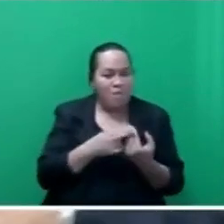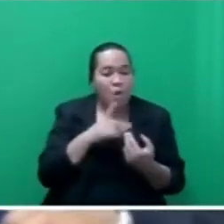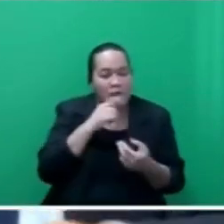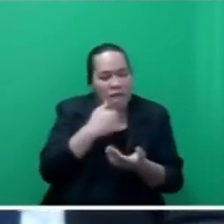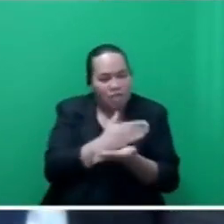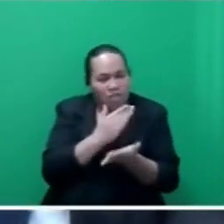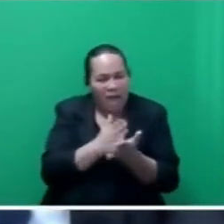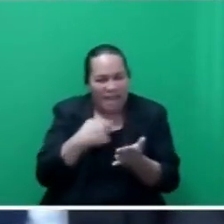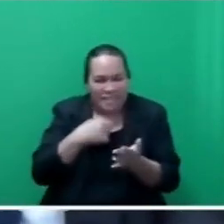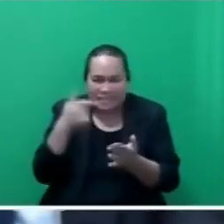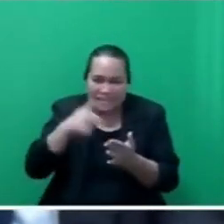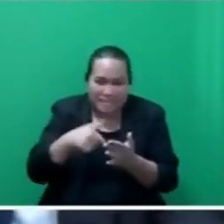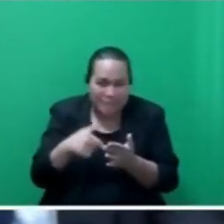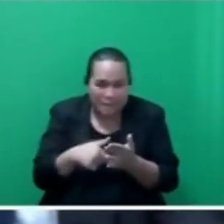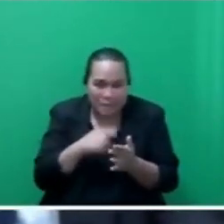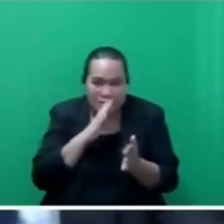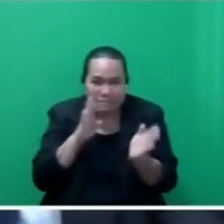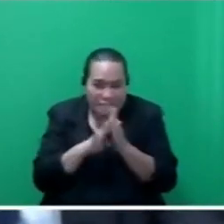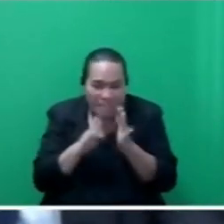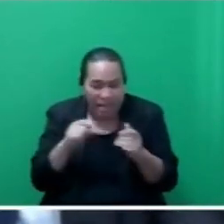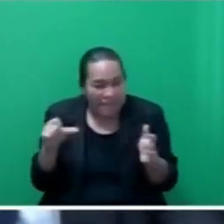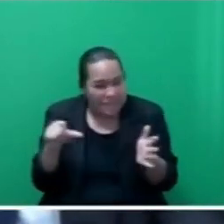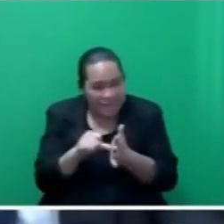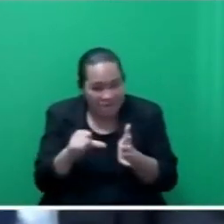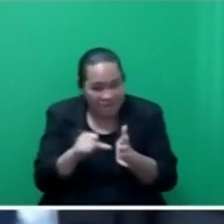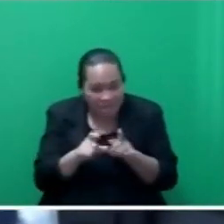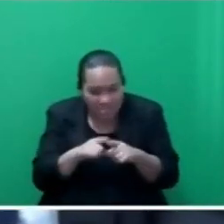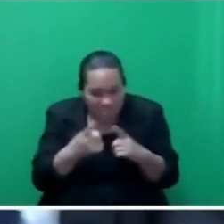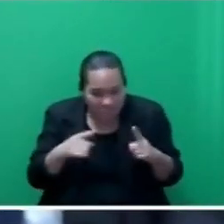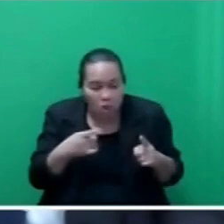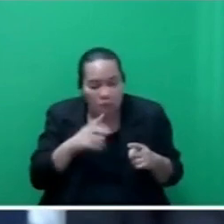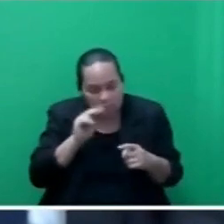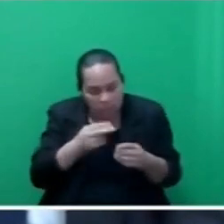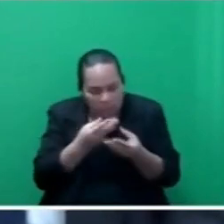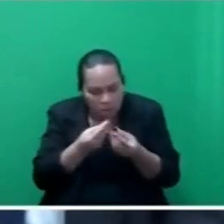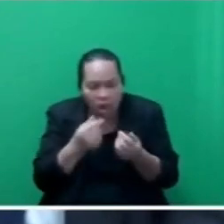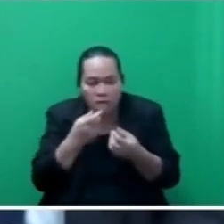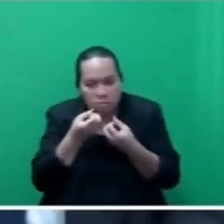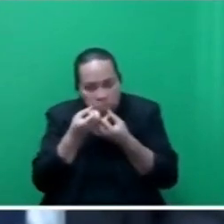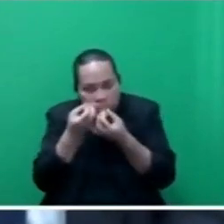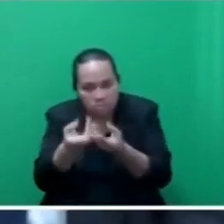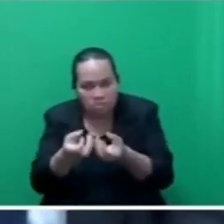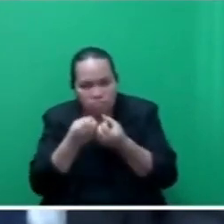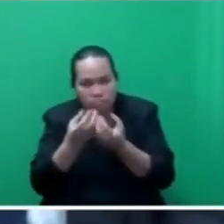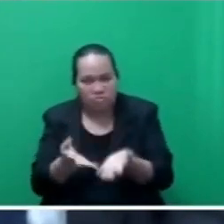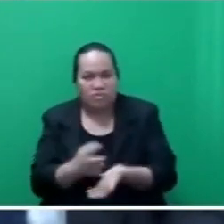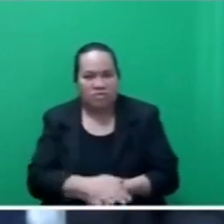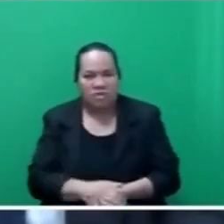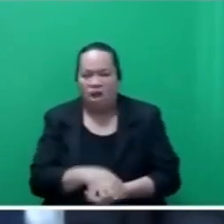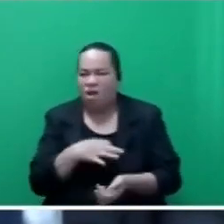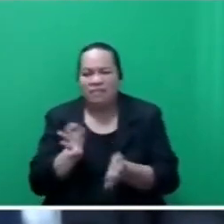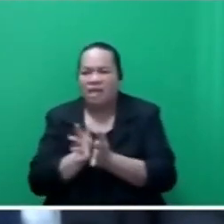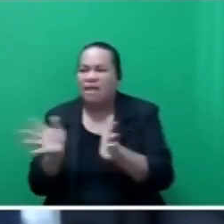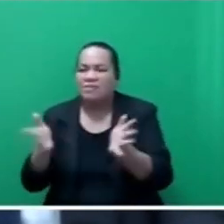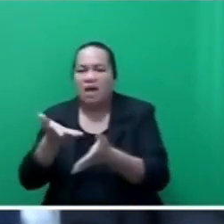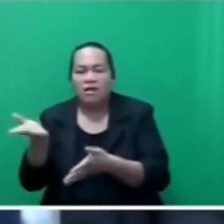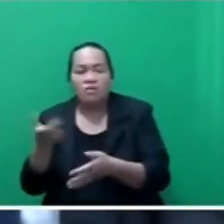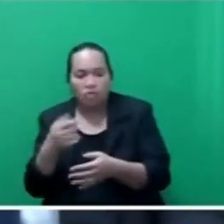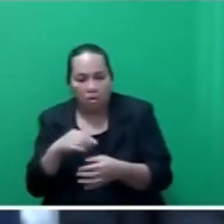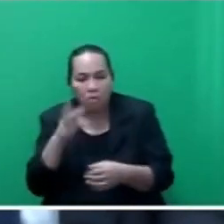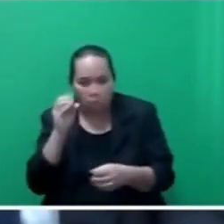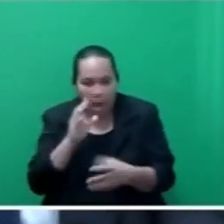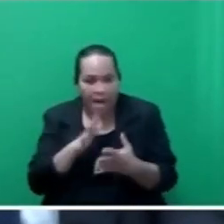the most intimate and difficult things that need to be sorted. And that's what this program is beginning to